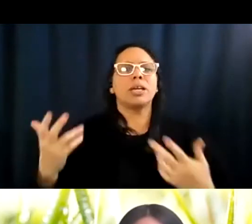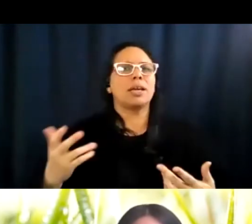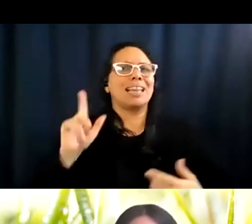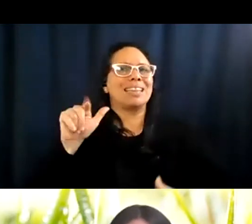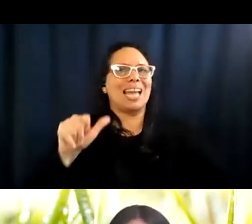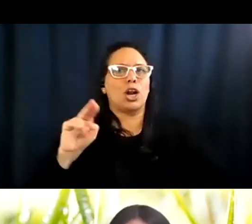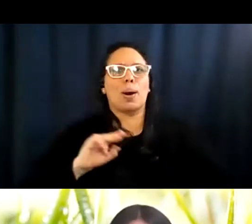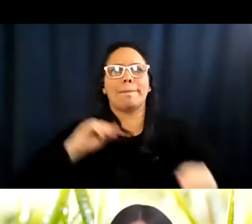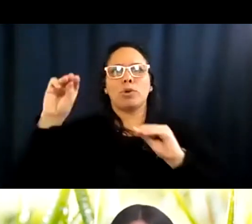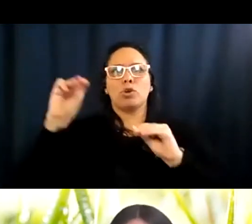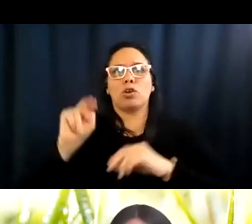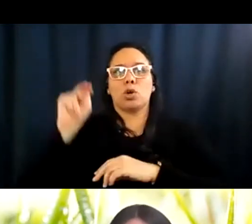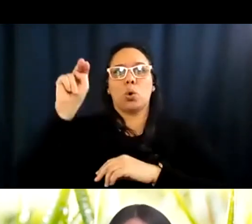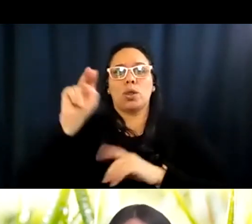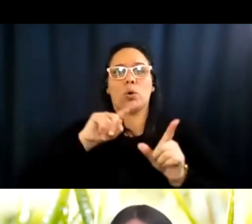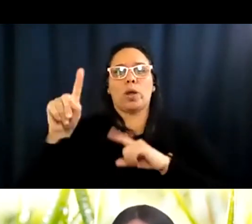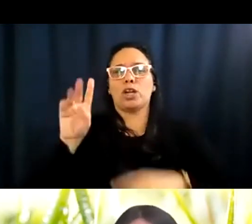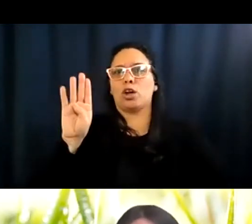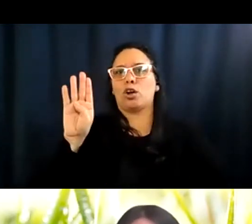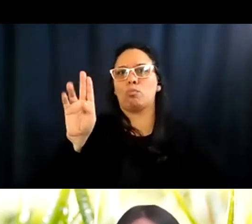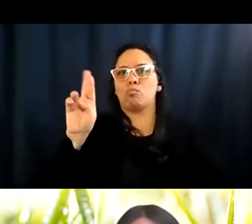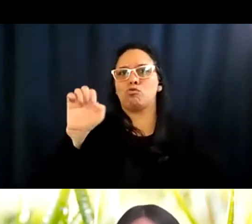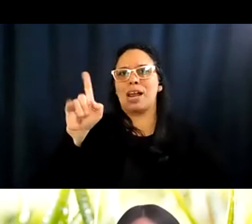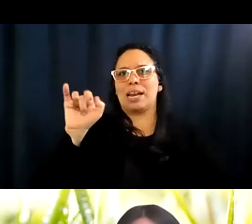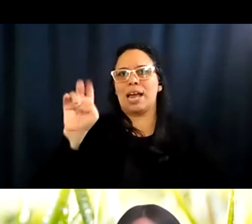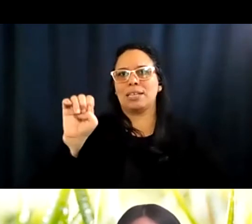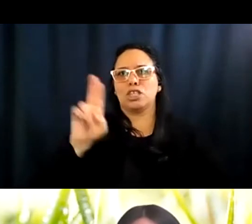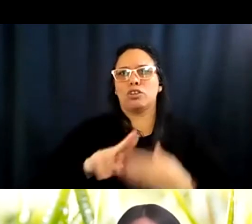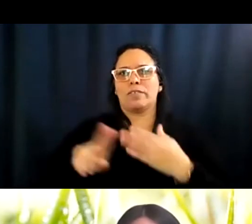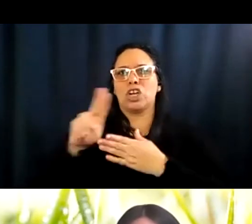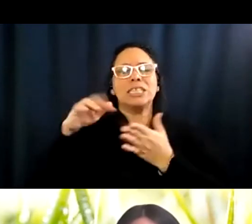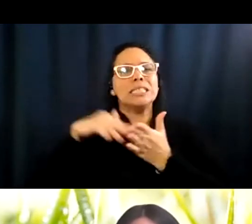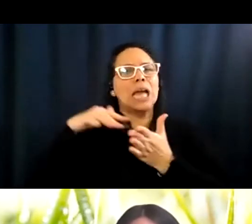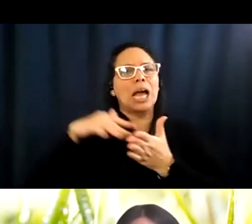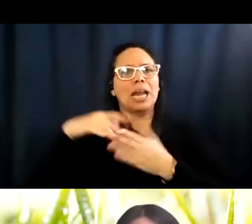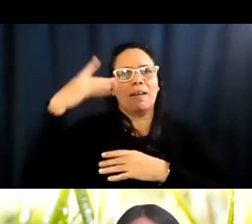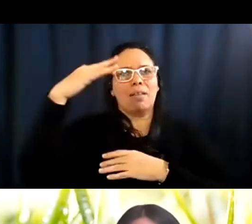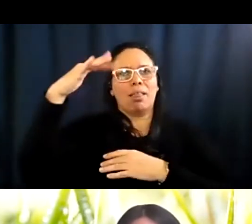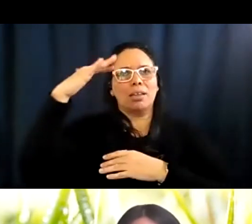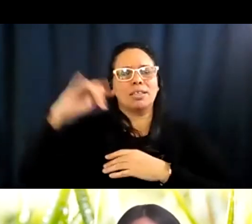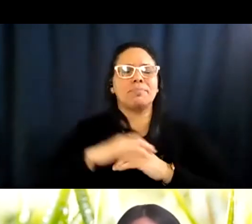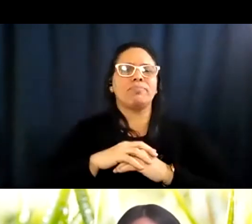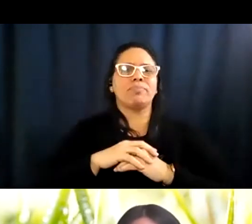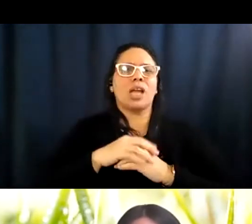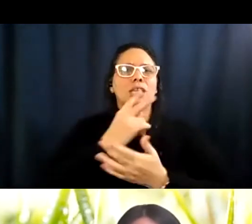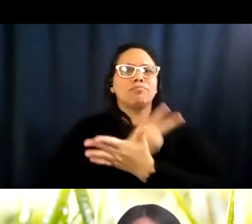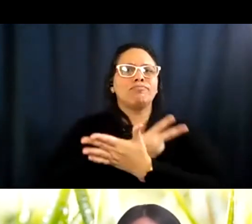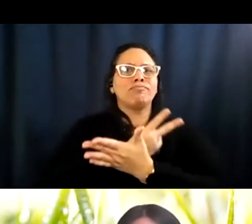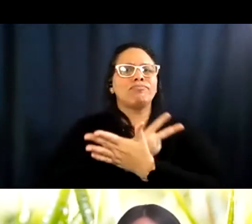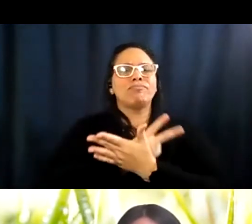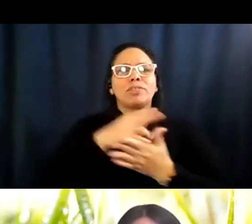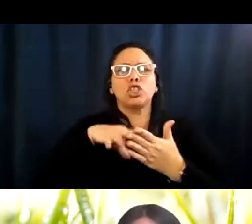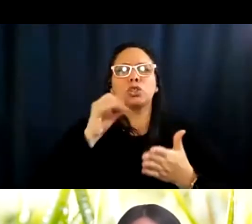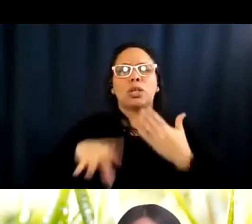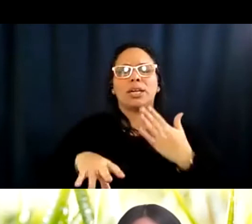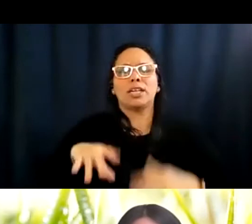went to Brandeis University, where she studied philosophy. As a graduate student at the University of California, San Diego in the